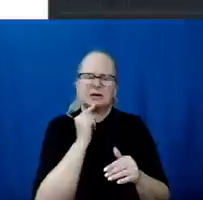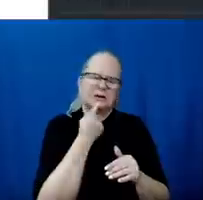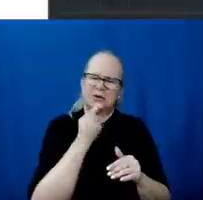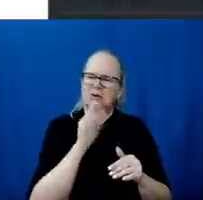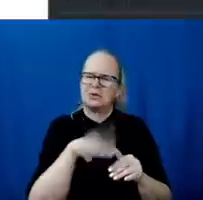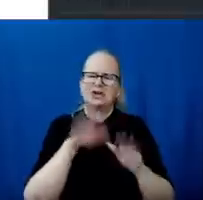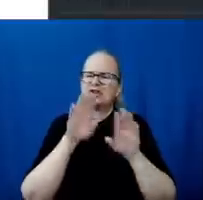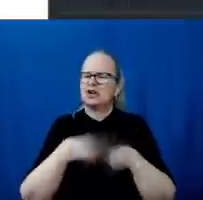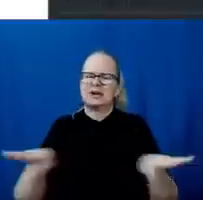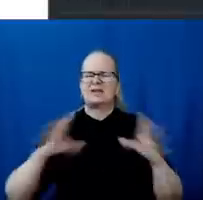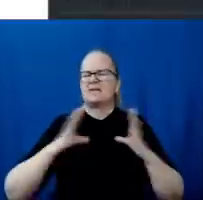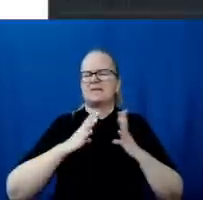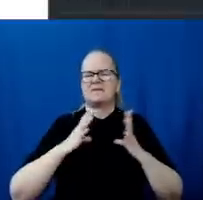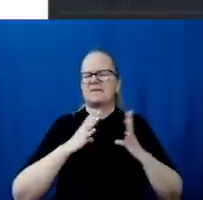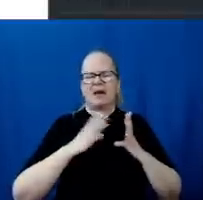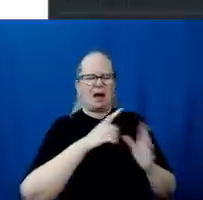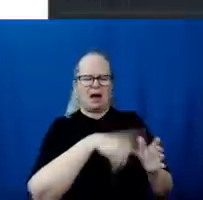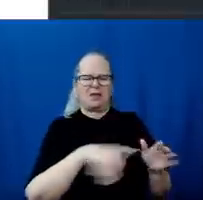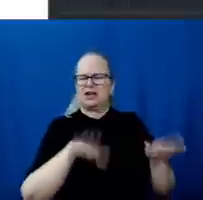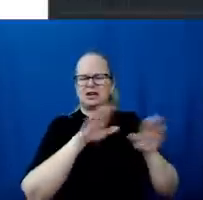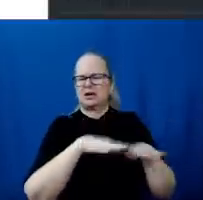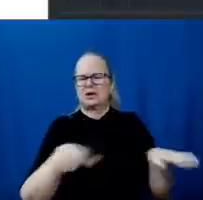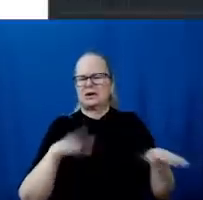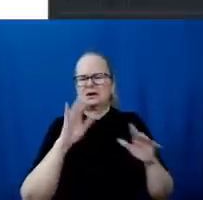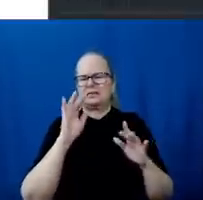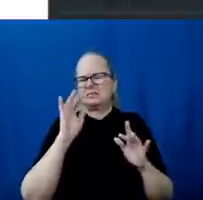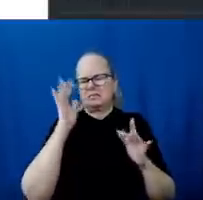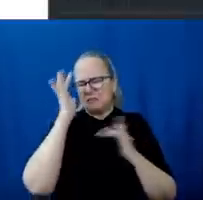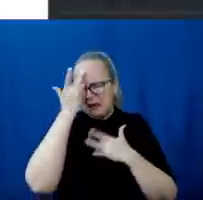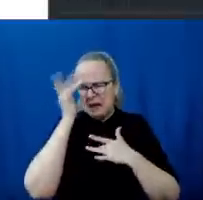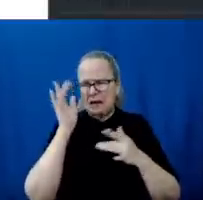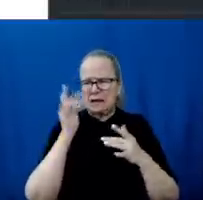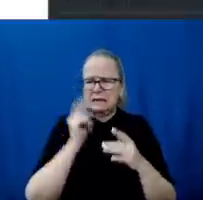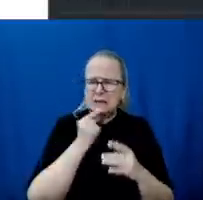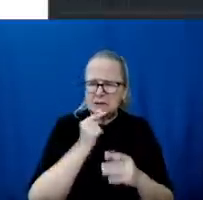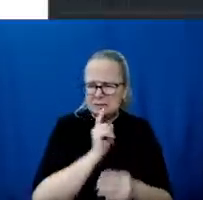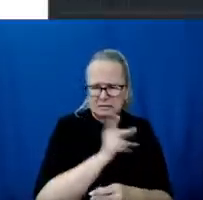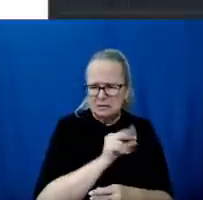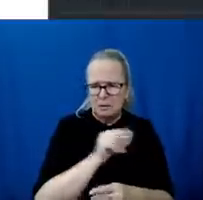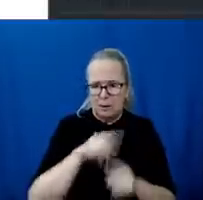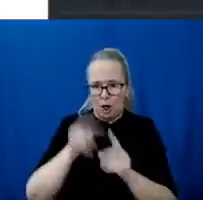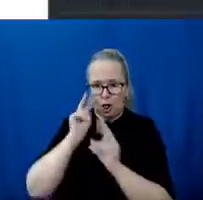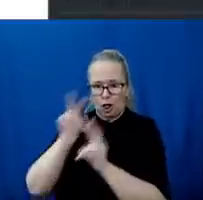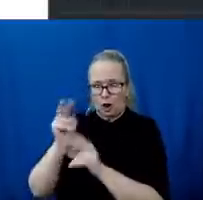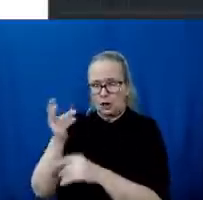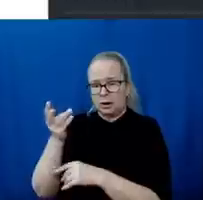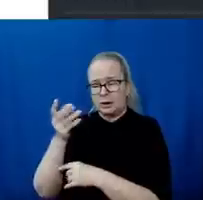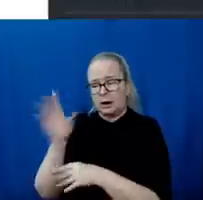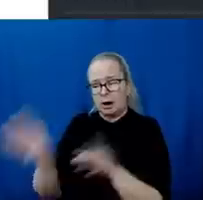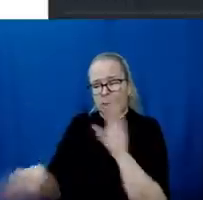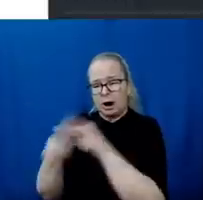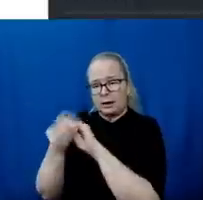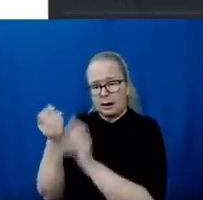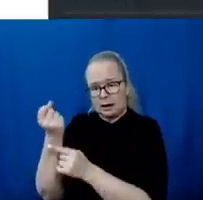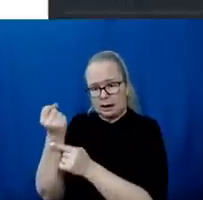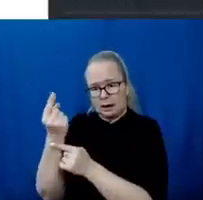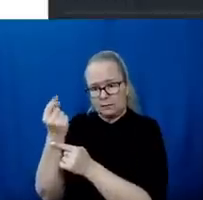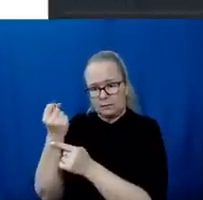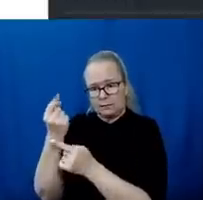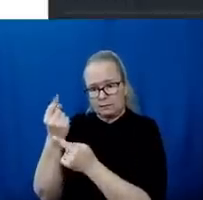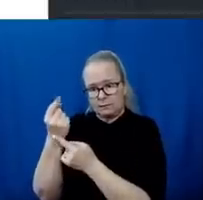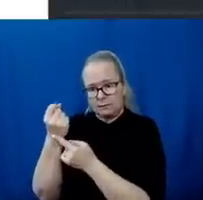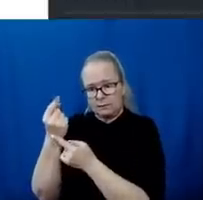have severe disease. And as you can see here, we have a total of